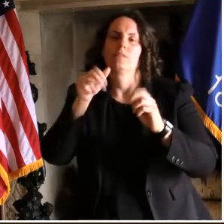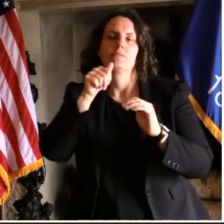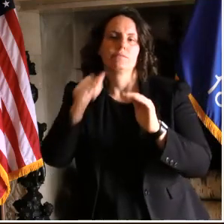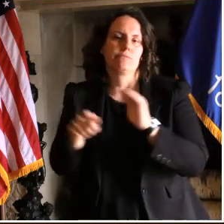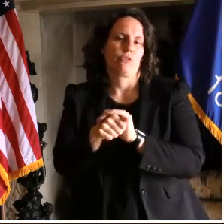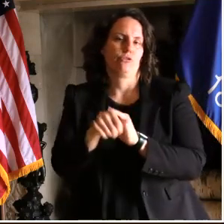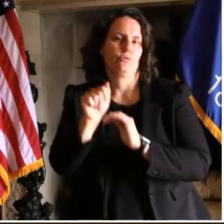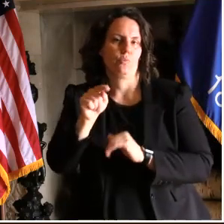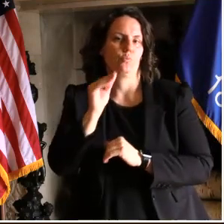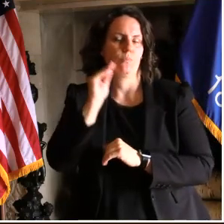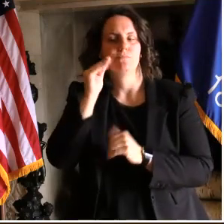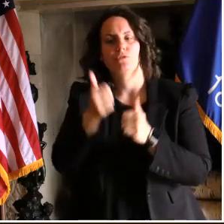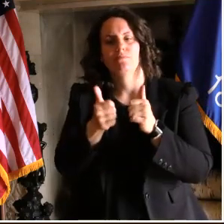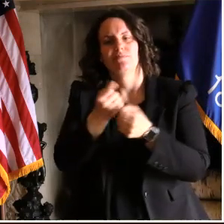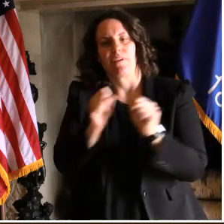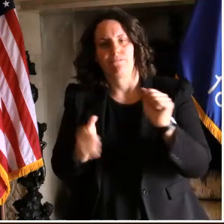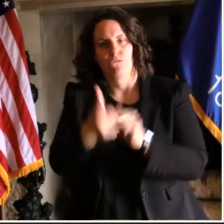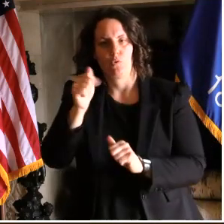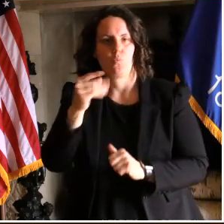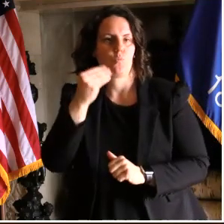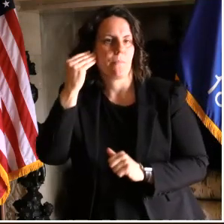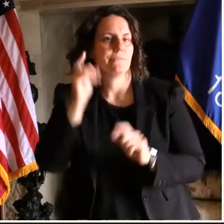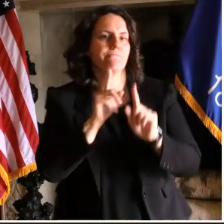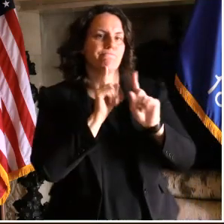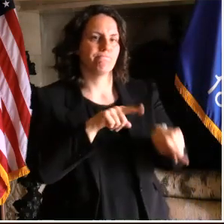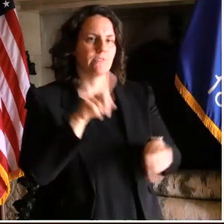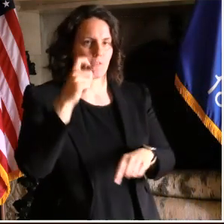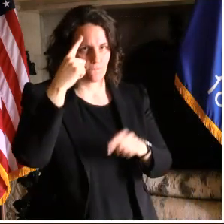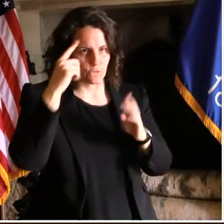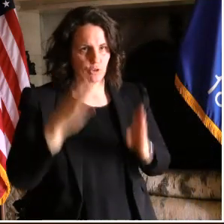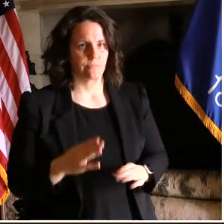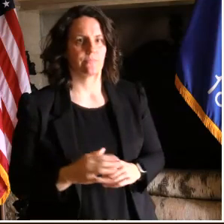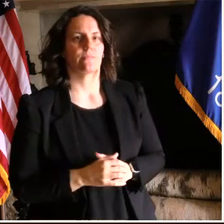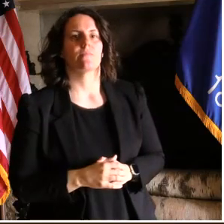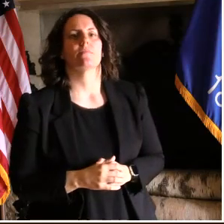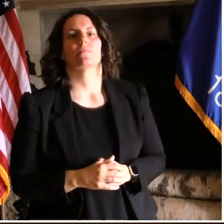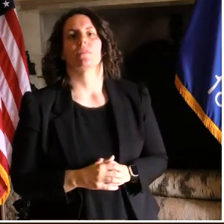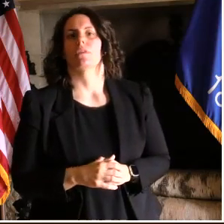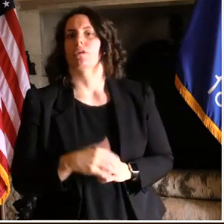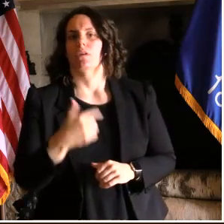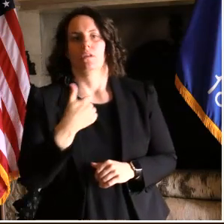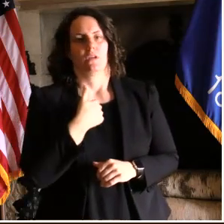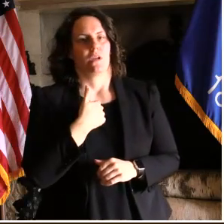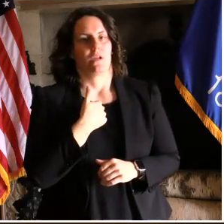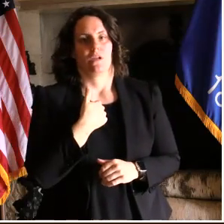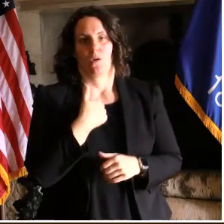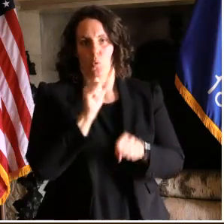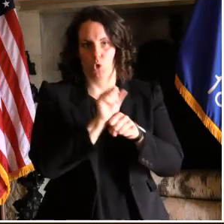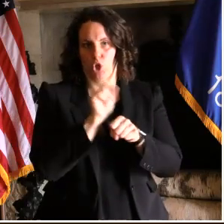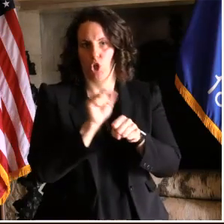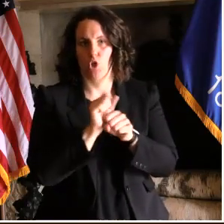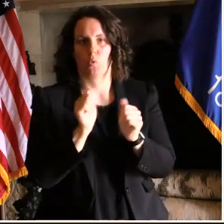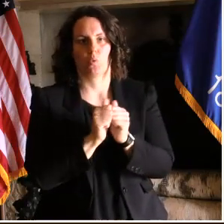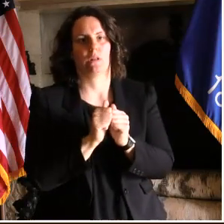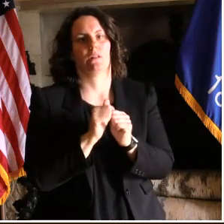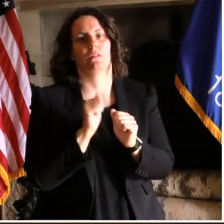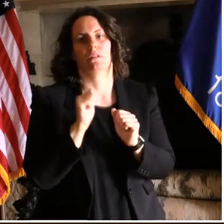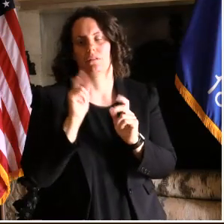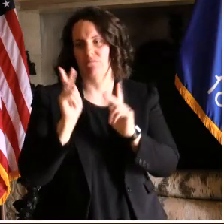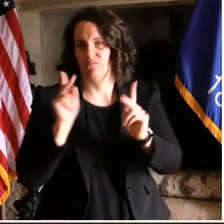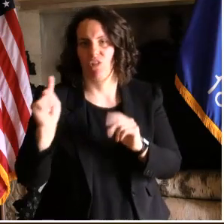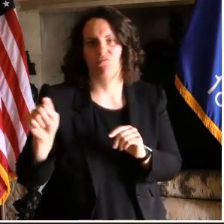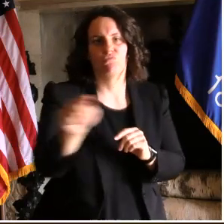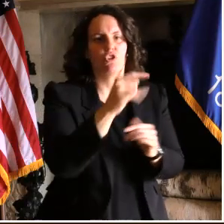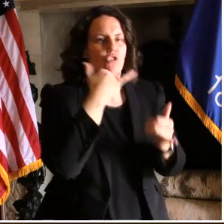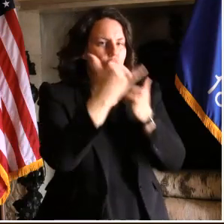leaders. I've been on the phone constantly for the last several days on this issue. Business leaders, I had a conference call